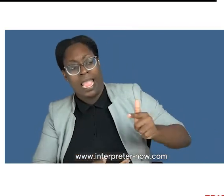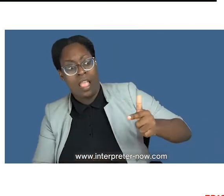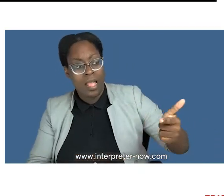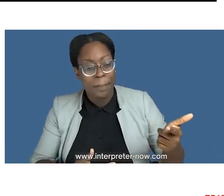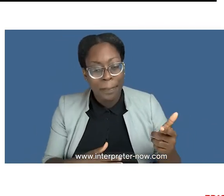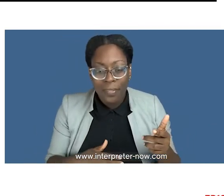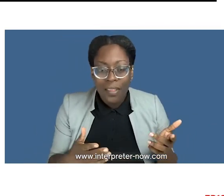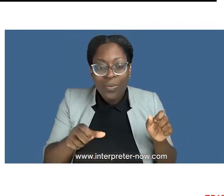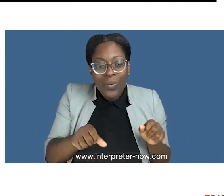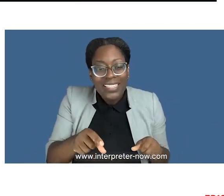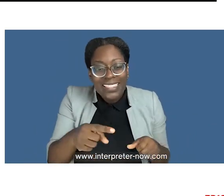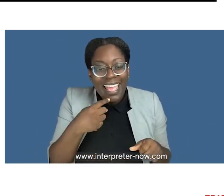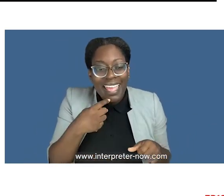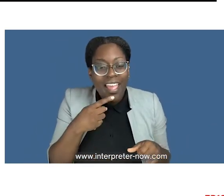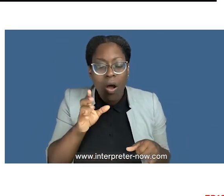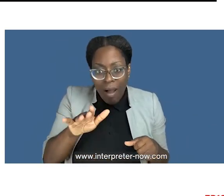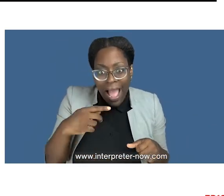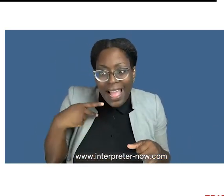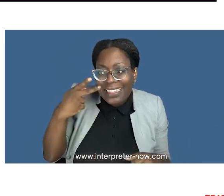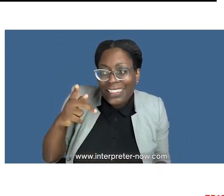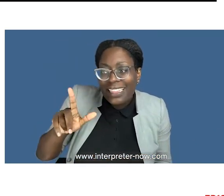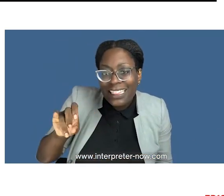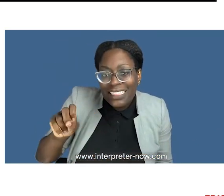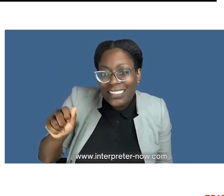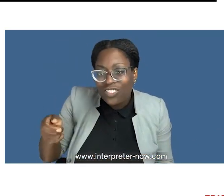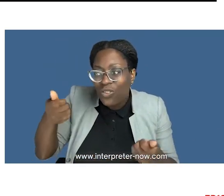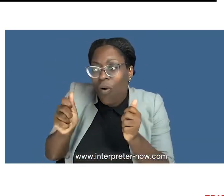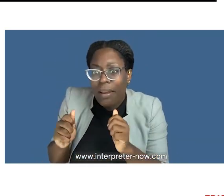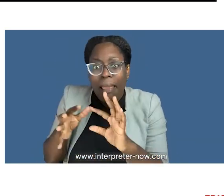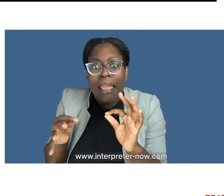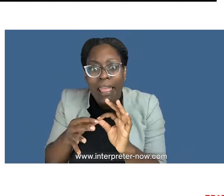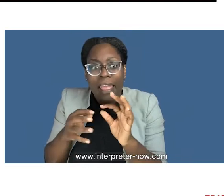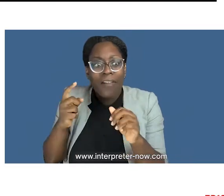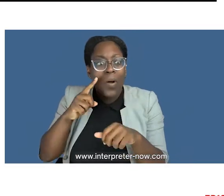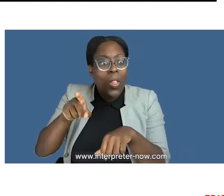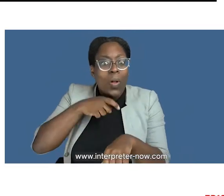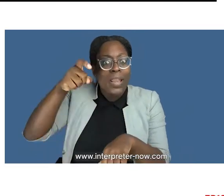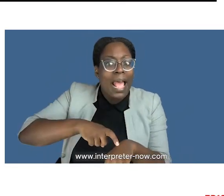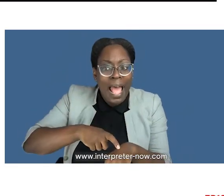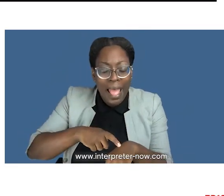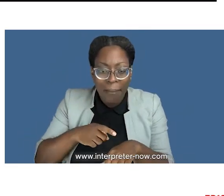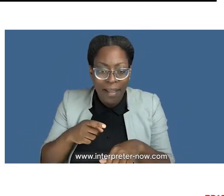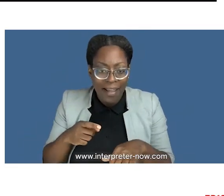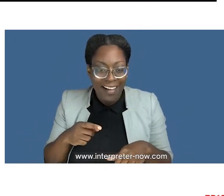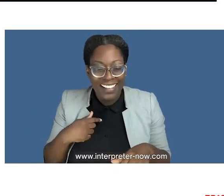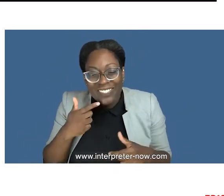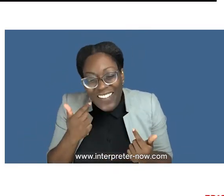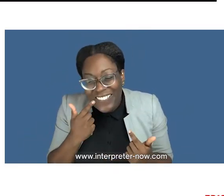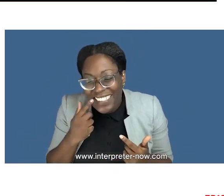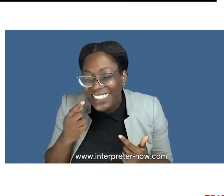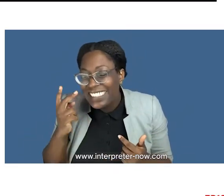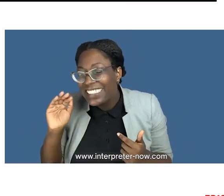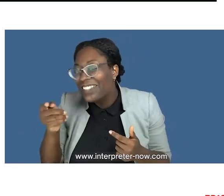people, 2 or 3 people will dominate a conversation as well. They're kind of taking up more than their share of airtime, inequitable airtime. And